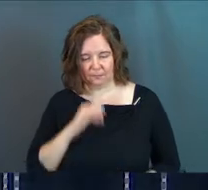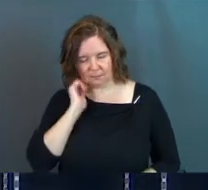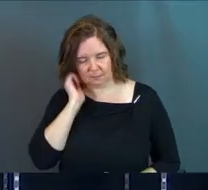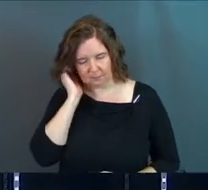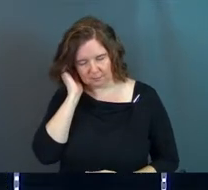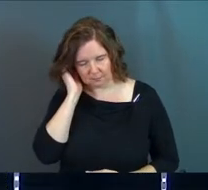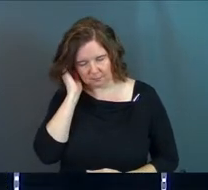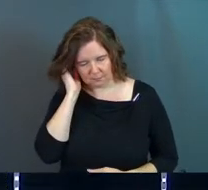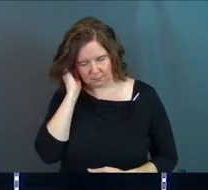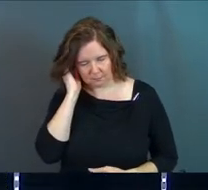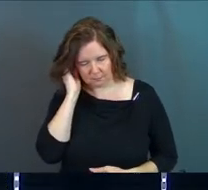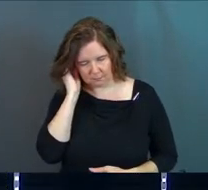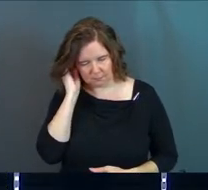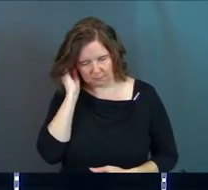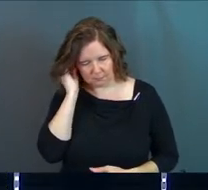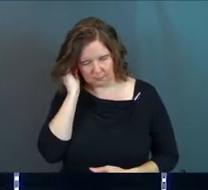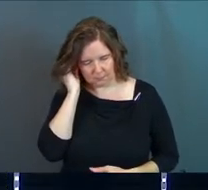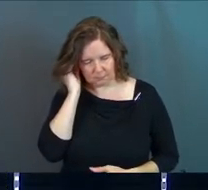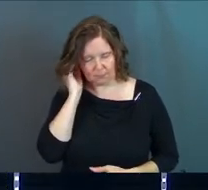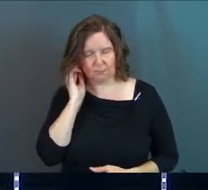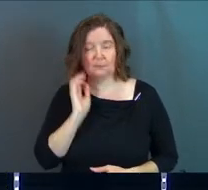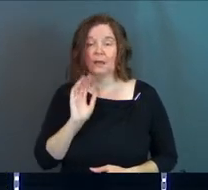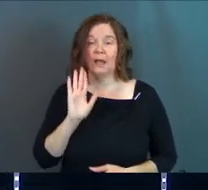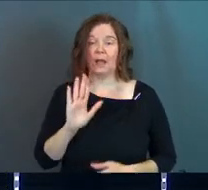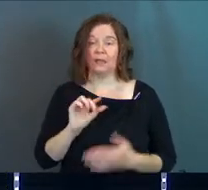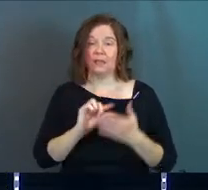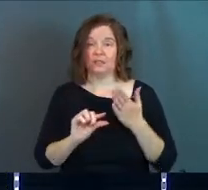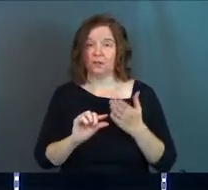21. And this verse right here will change your life.